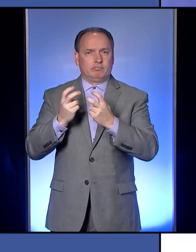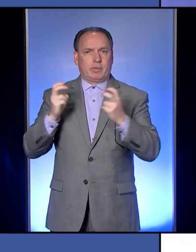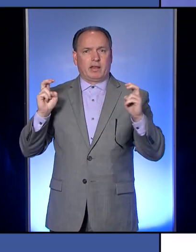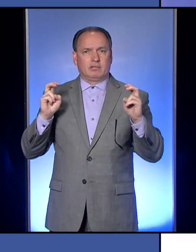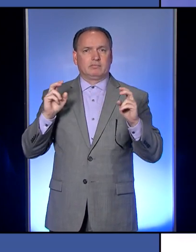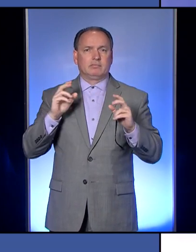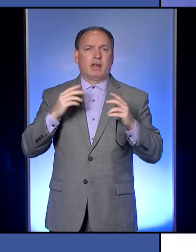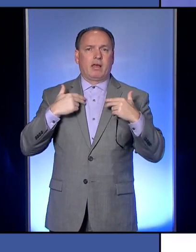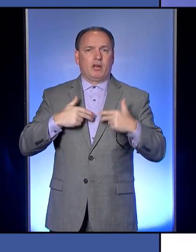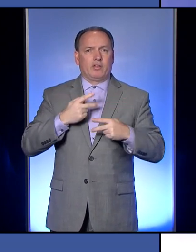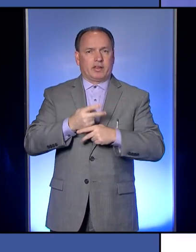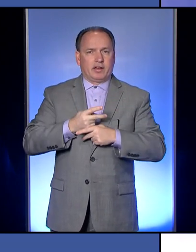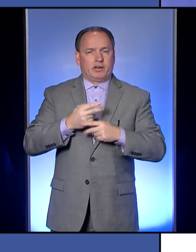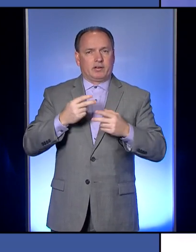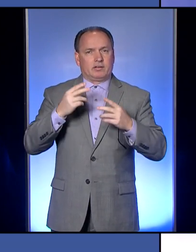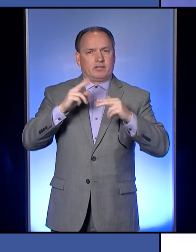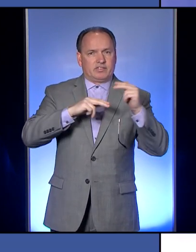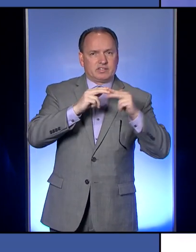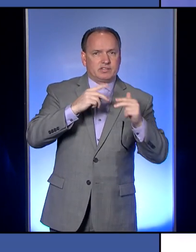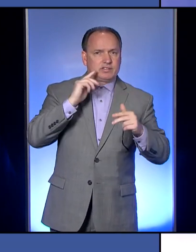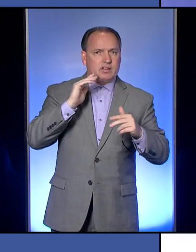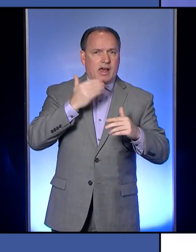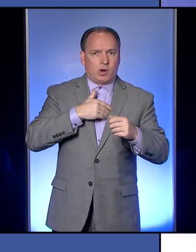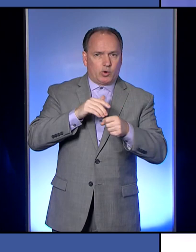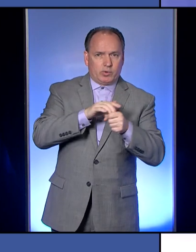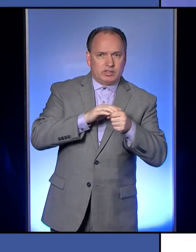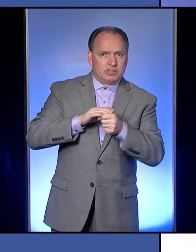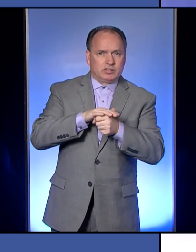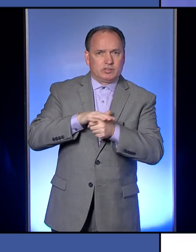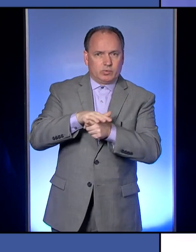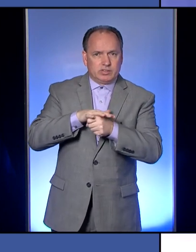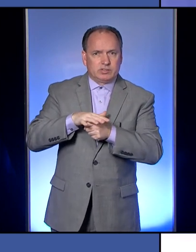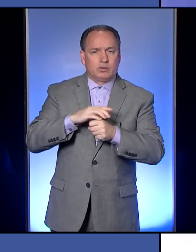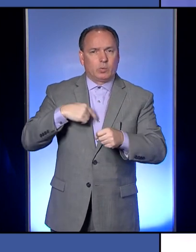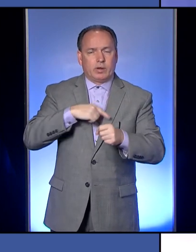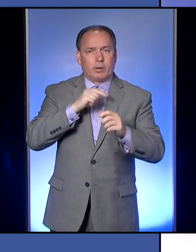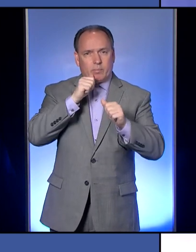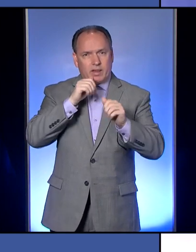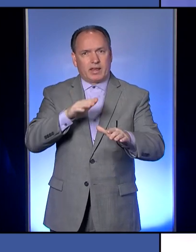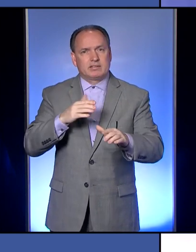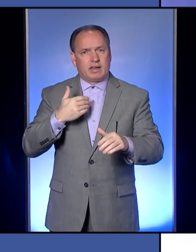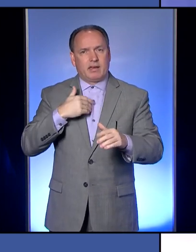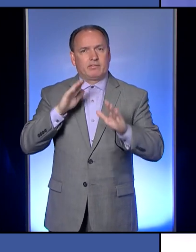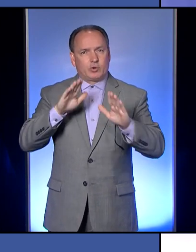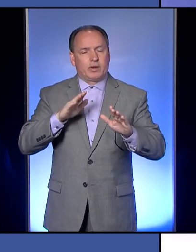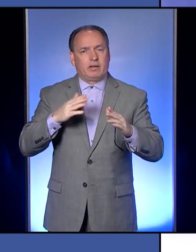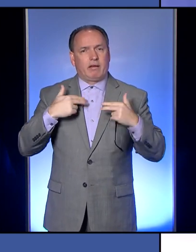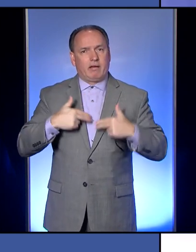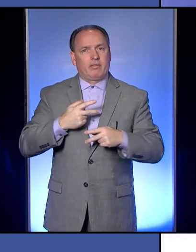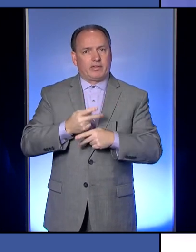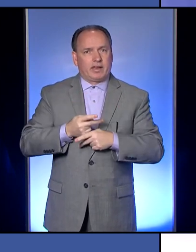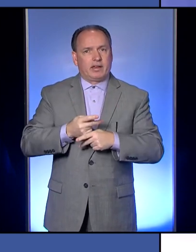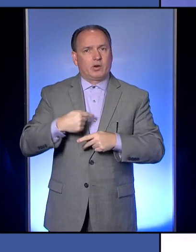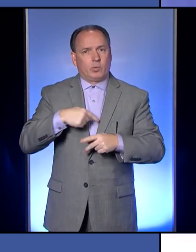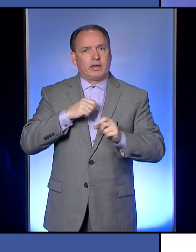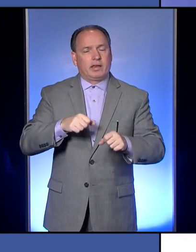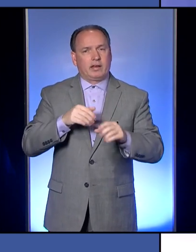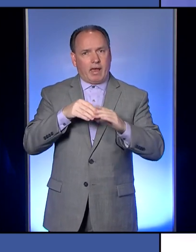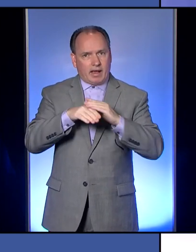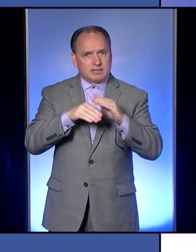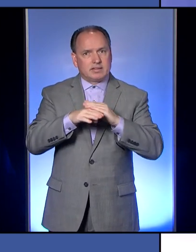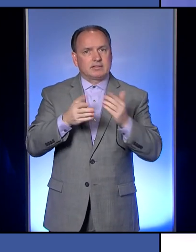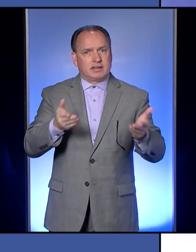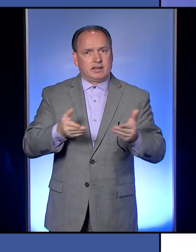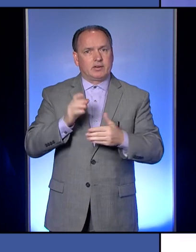healthcare facilities throughout our region. We are very, very blessed to have great healthcare that we can access right here in